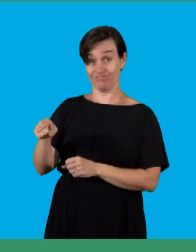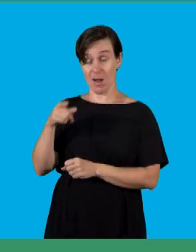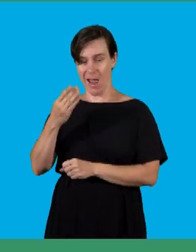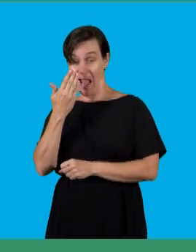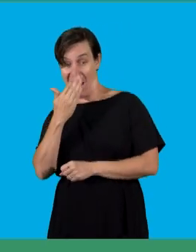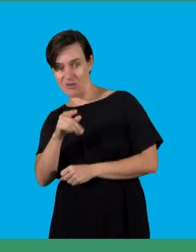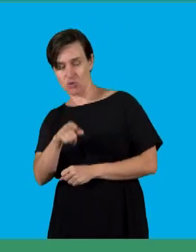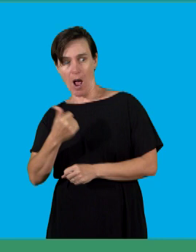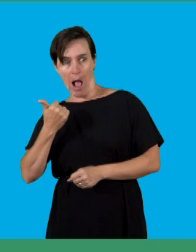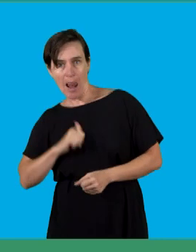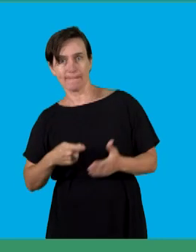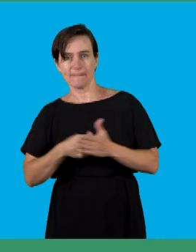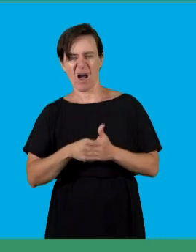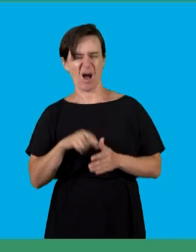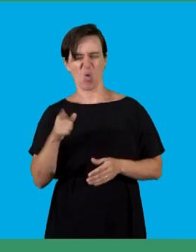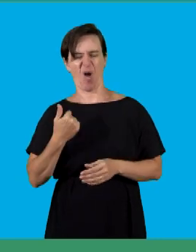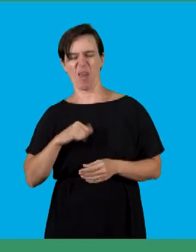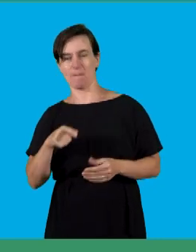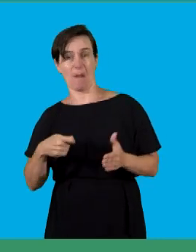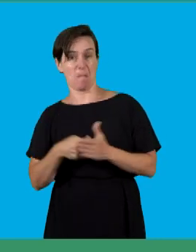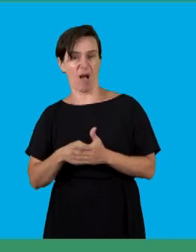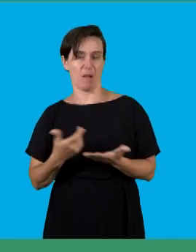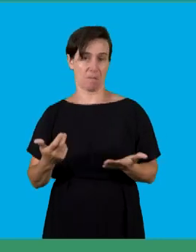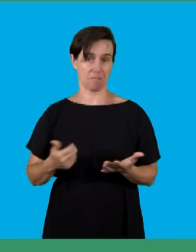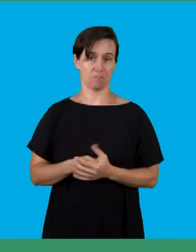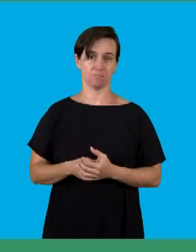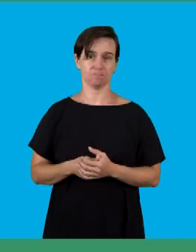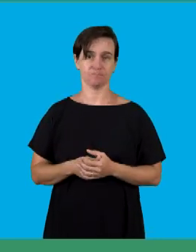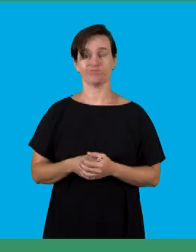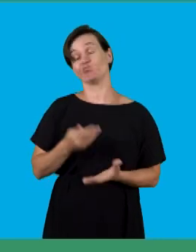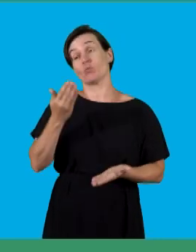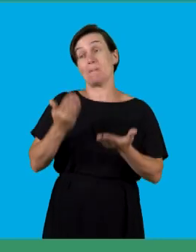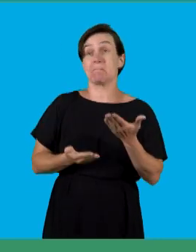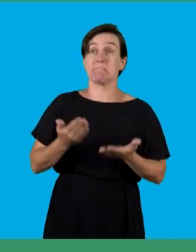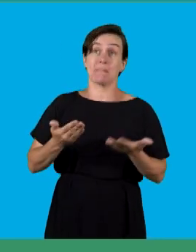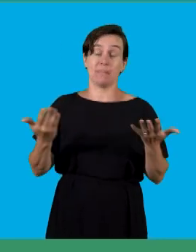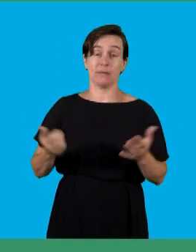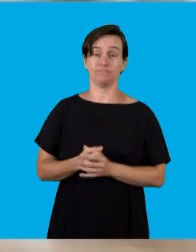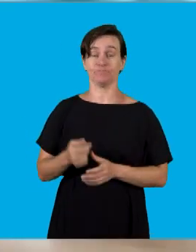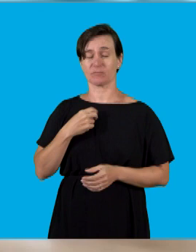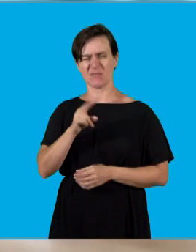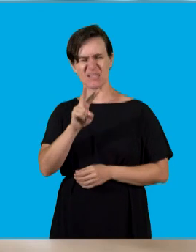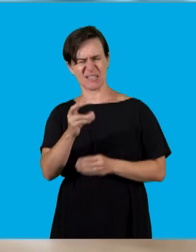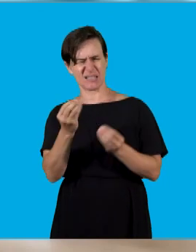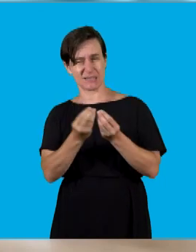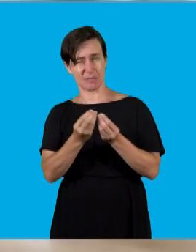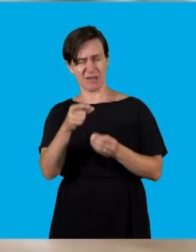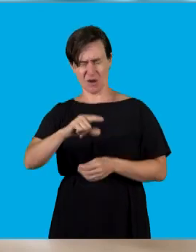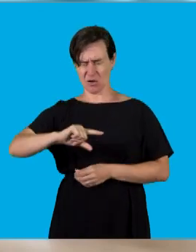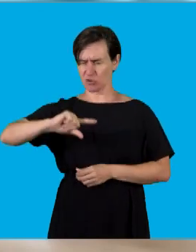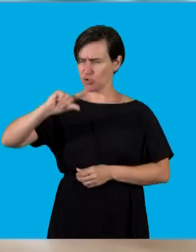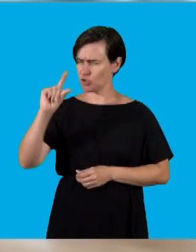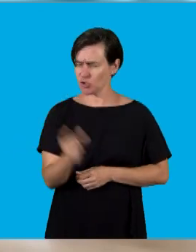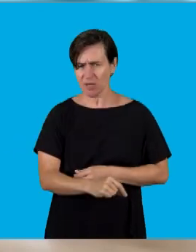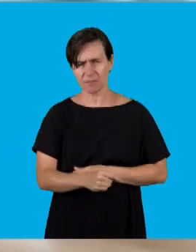consumer's attitude towards the product or the brand. Now, it might happen that you see a product being